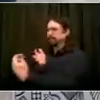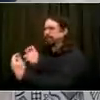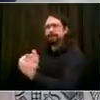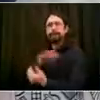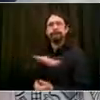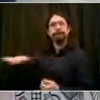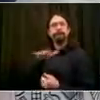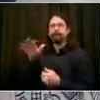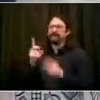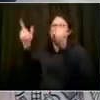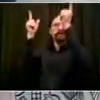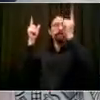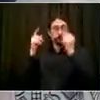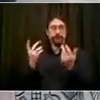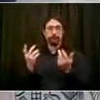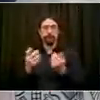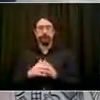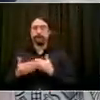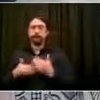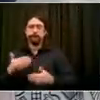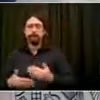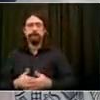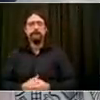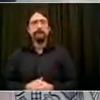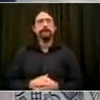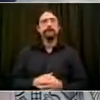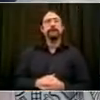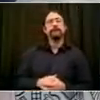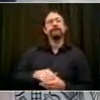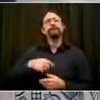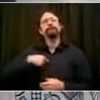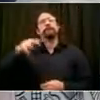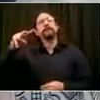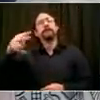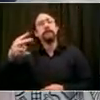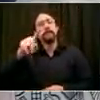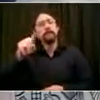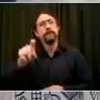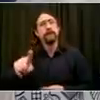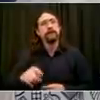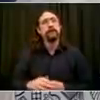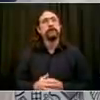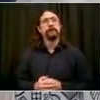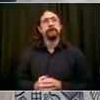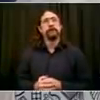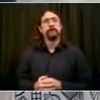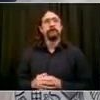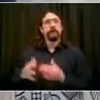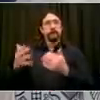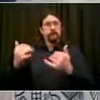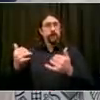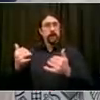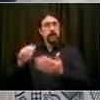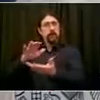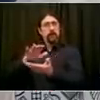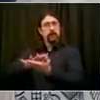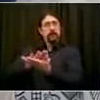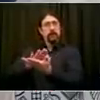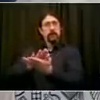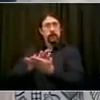suspending alternate side, considering that the parents can't bring their kids to school, the kids are home from school all day?